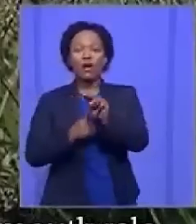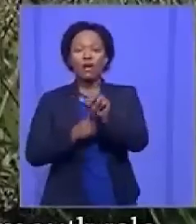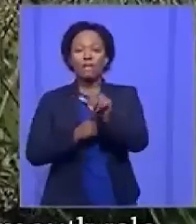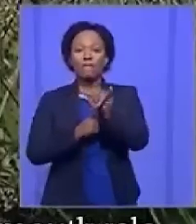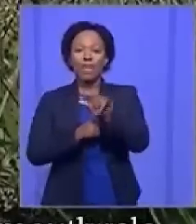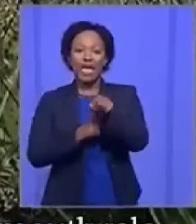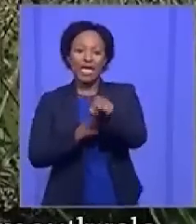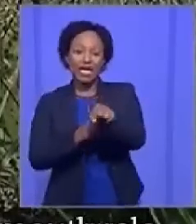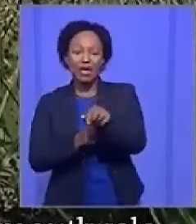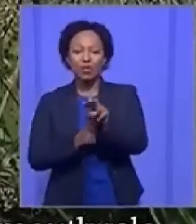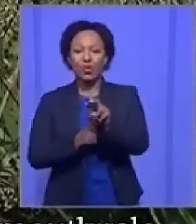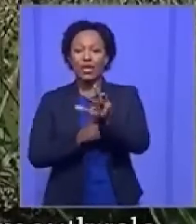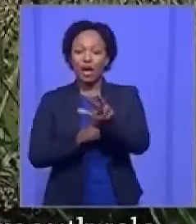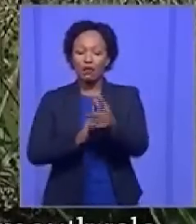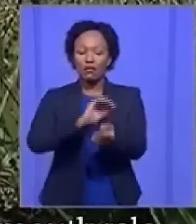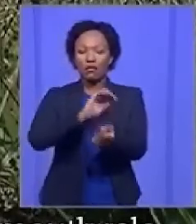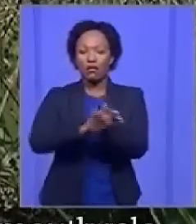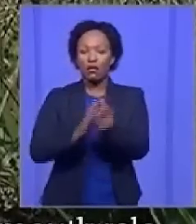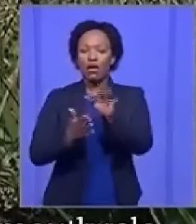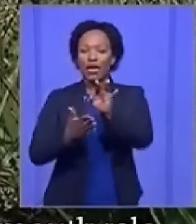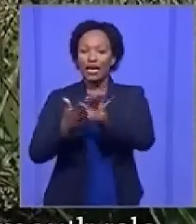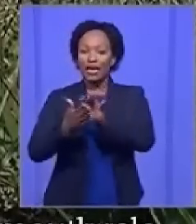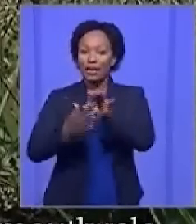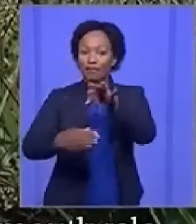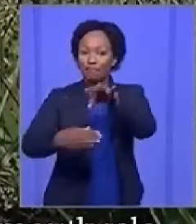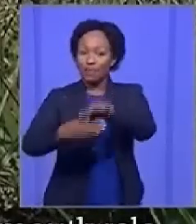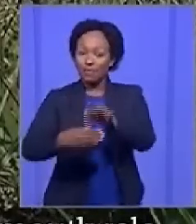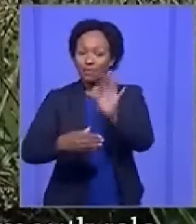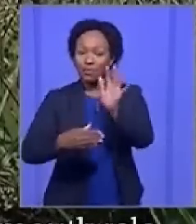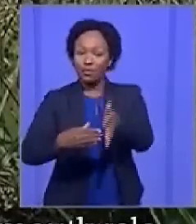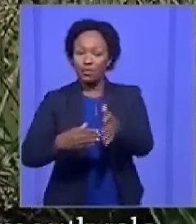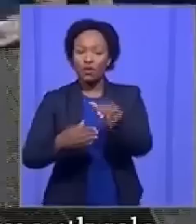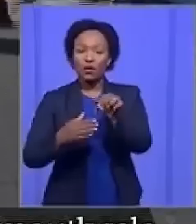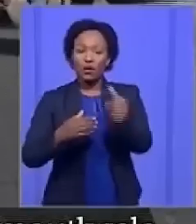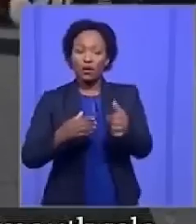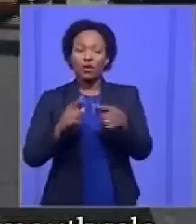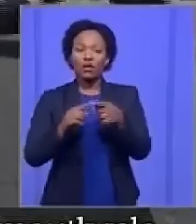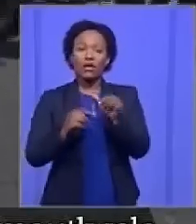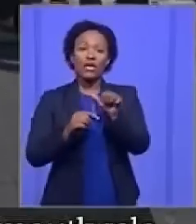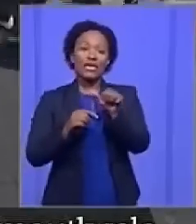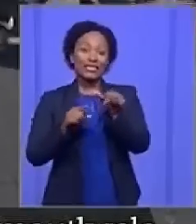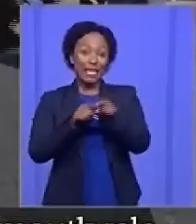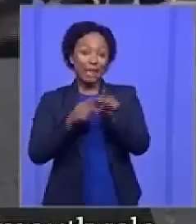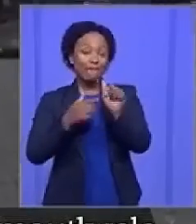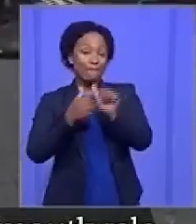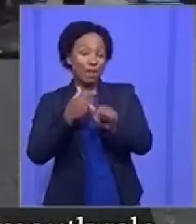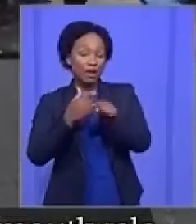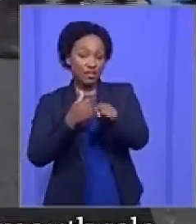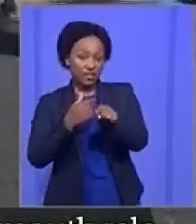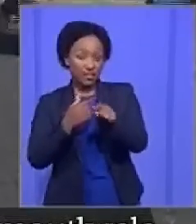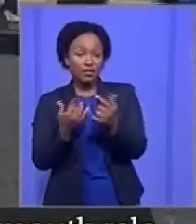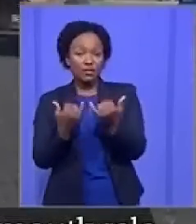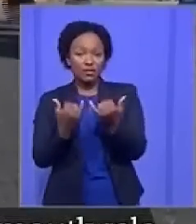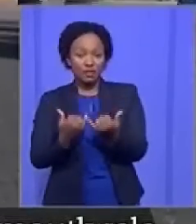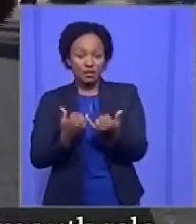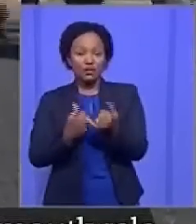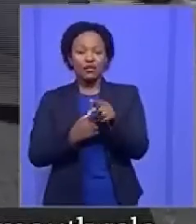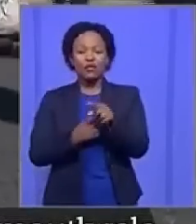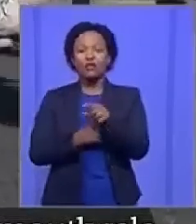le 29 fa tse di kgethegileng di tla tshwarwa ka kgwedi eo e tlhola malatsi a